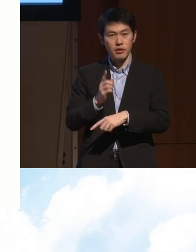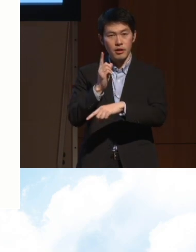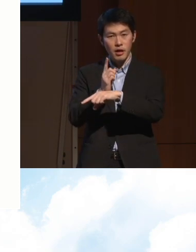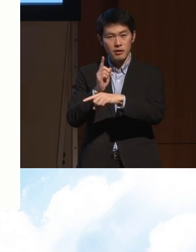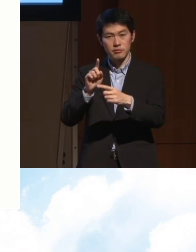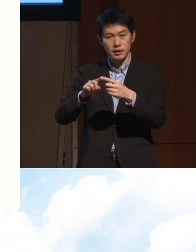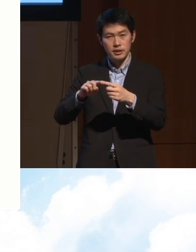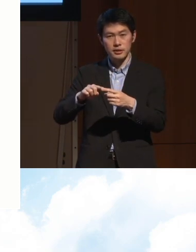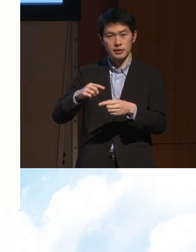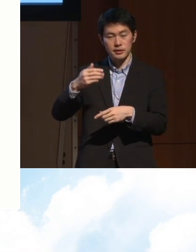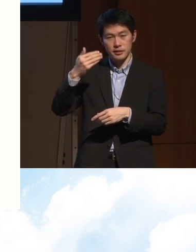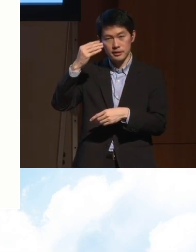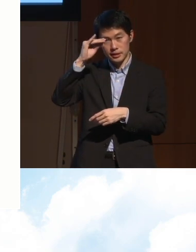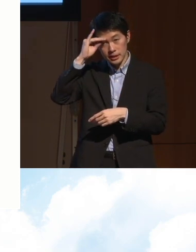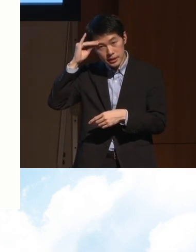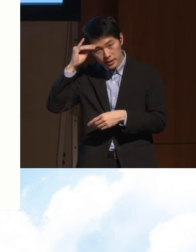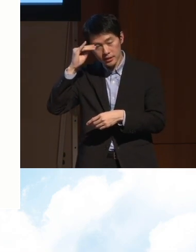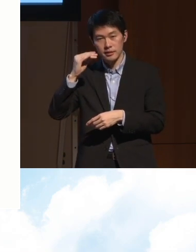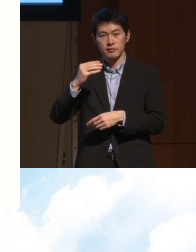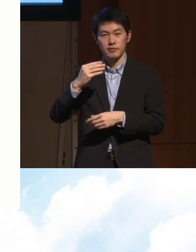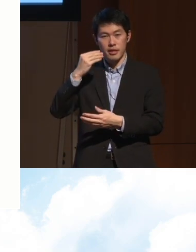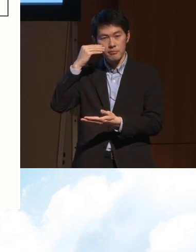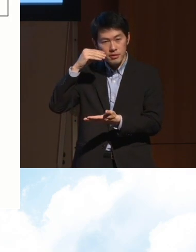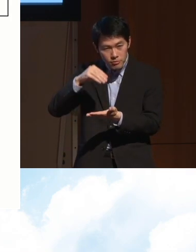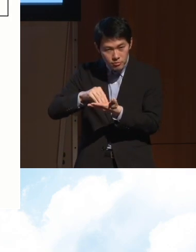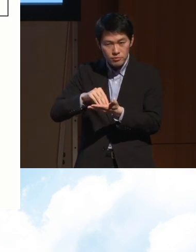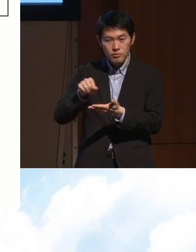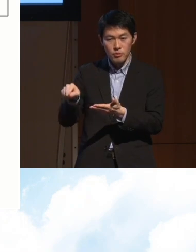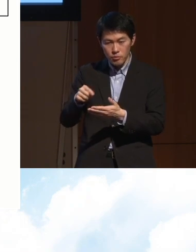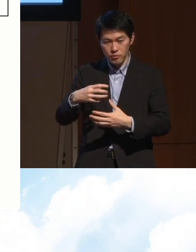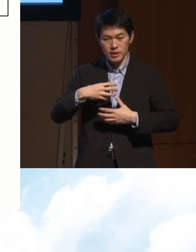of crisis.